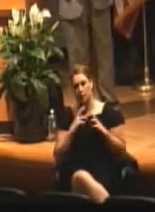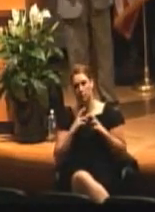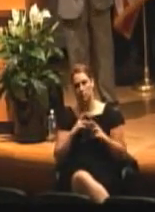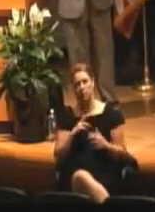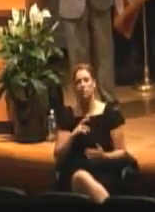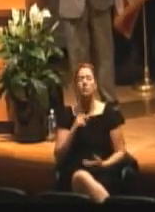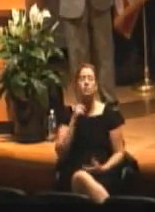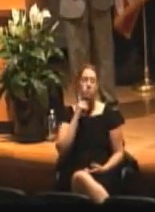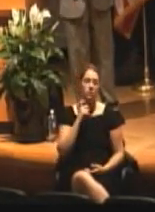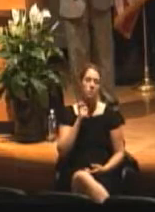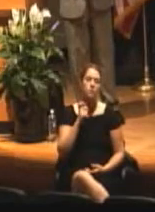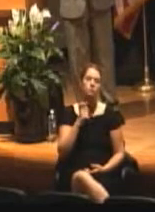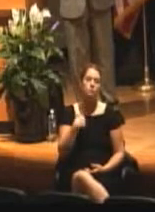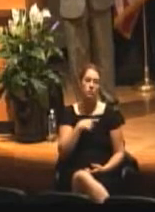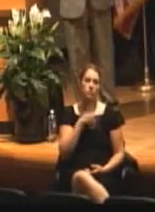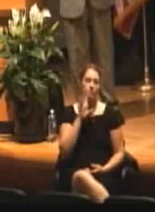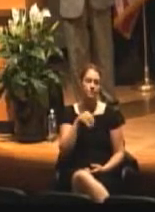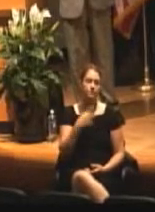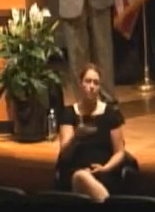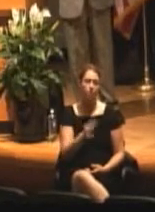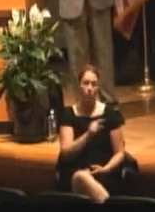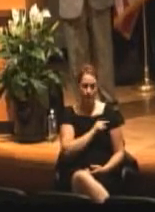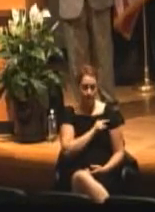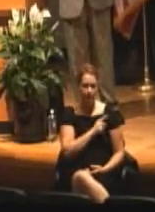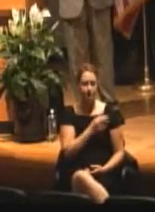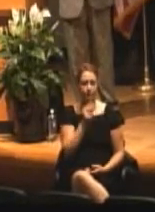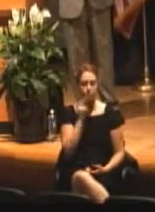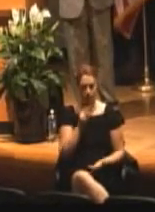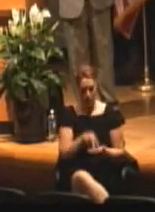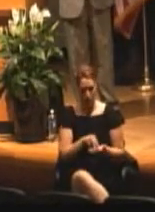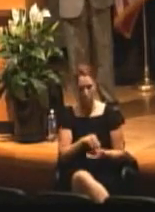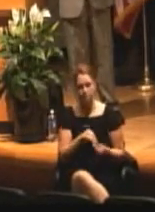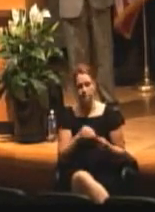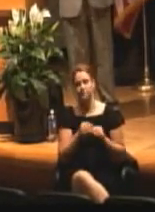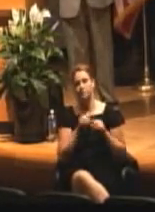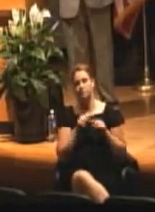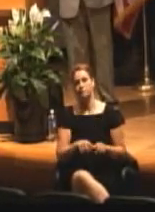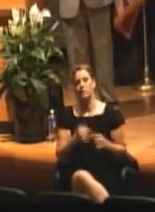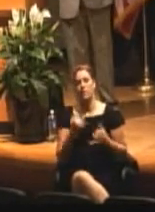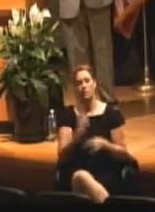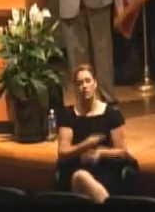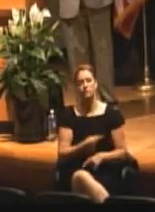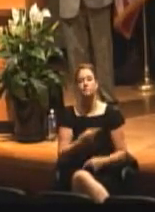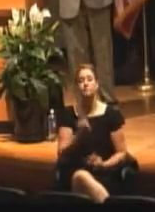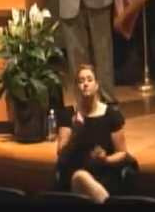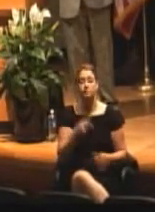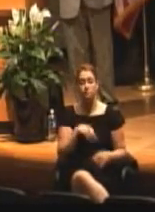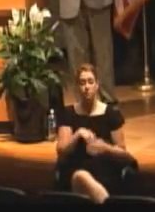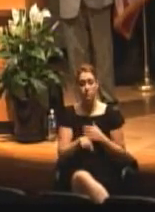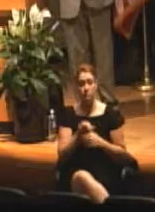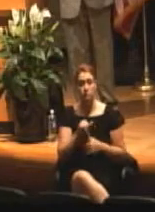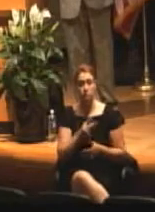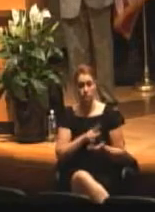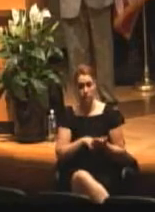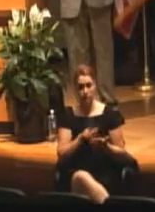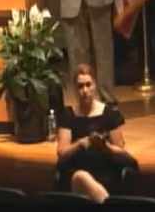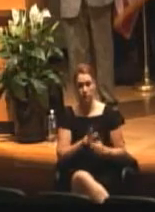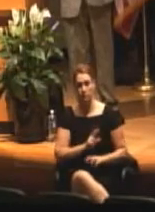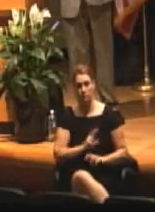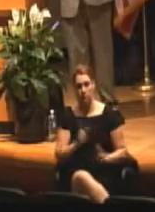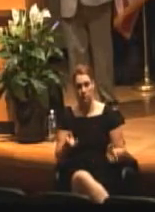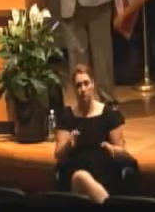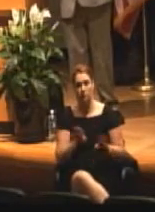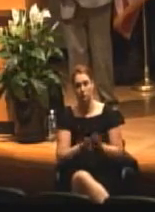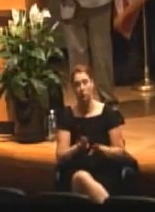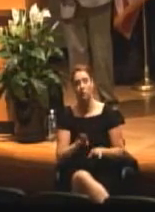Because we're qualifying you and looking at these numbers based on where everything is today, right now. Once you get into that contract and you're getting ready to close, everything's